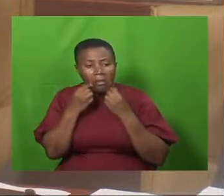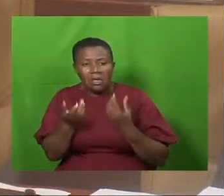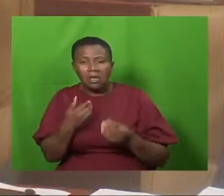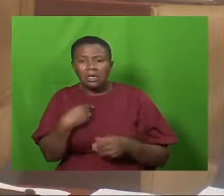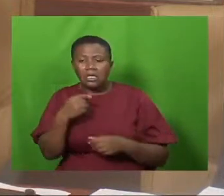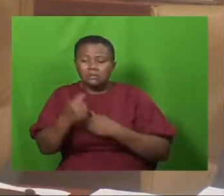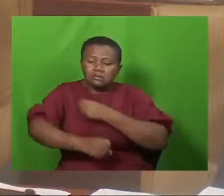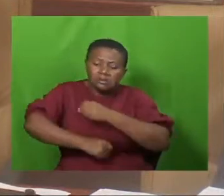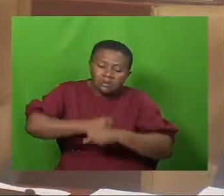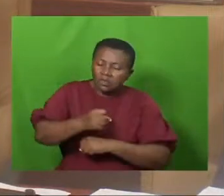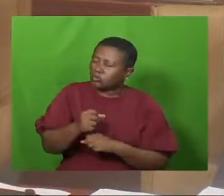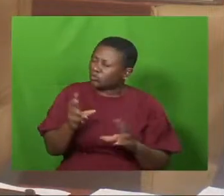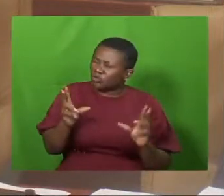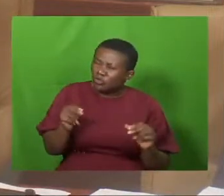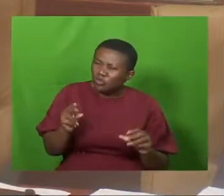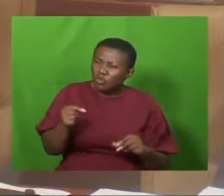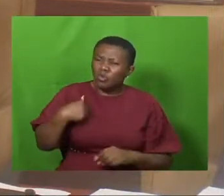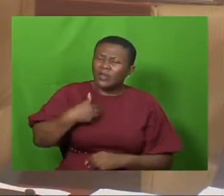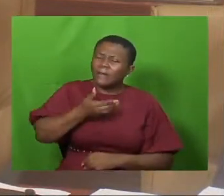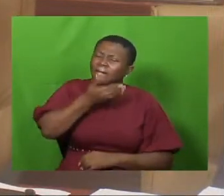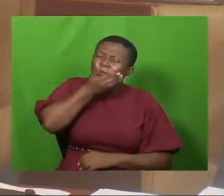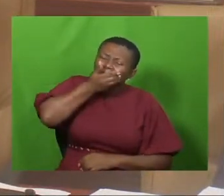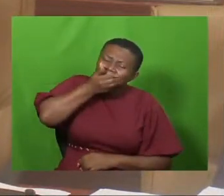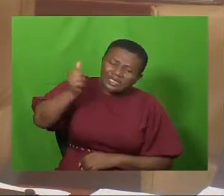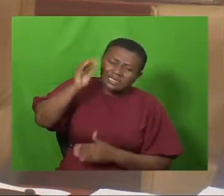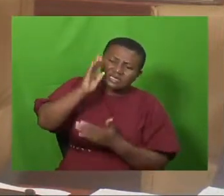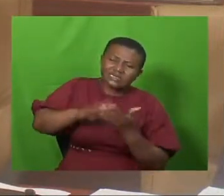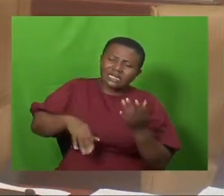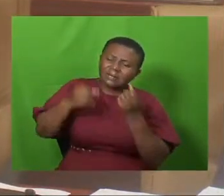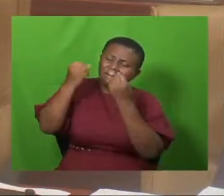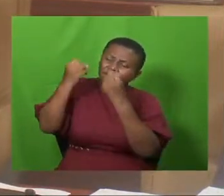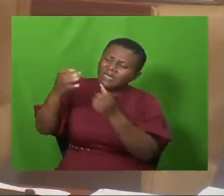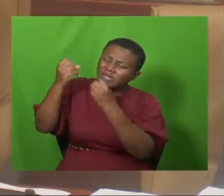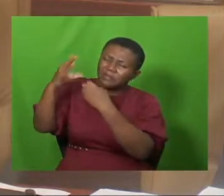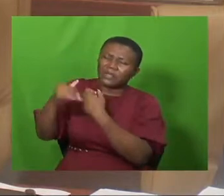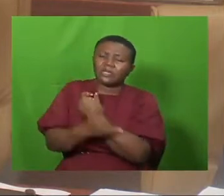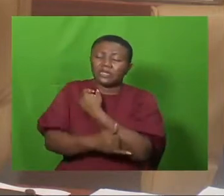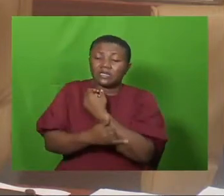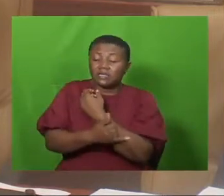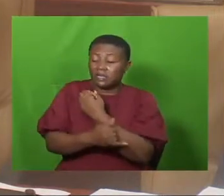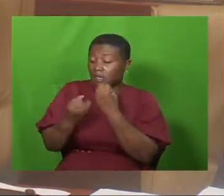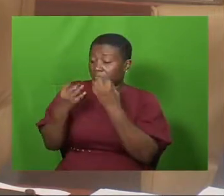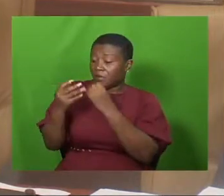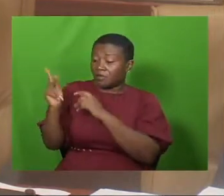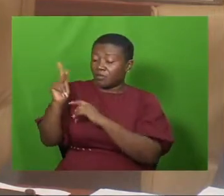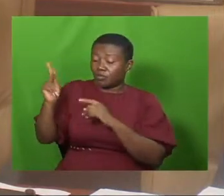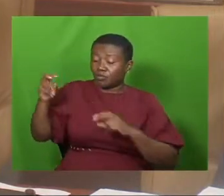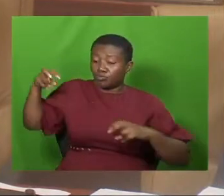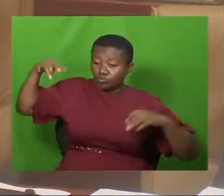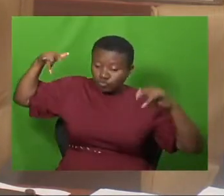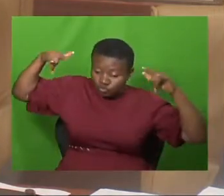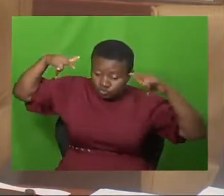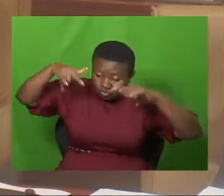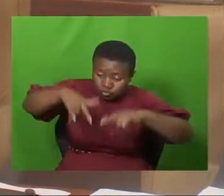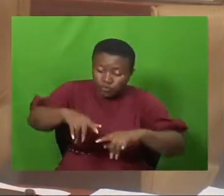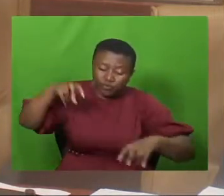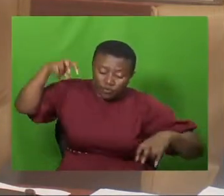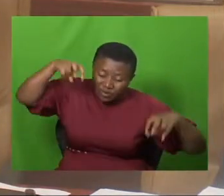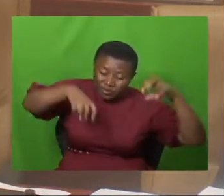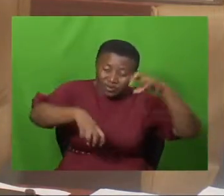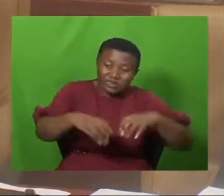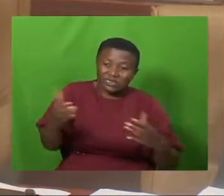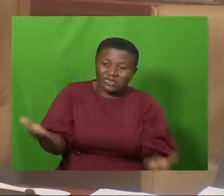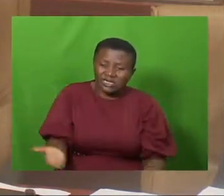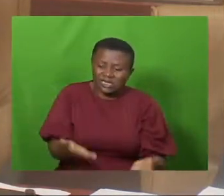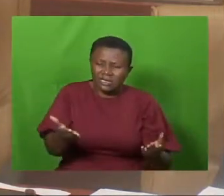are much, much better off than many of our neighbors. And many of them come here and their mouths gape and they wonder